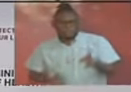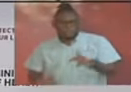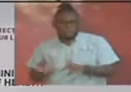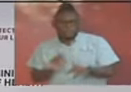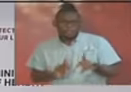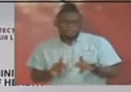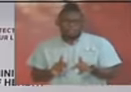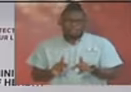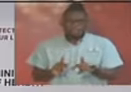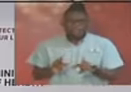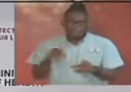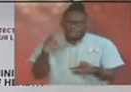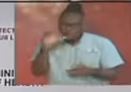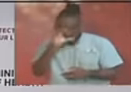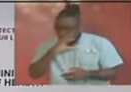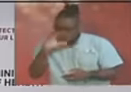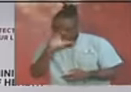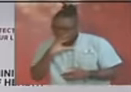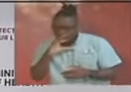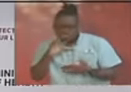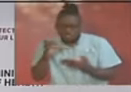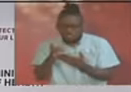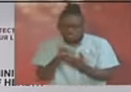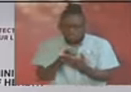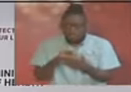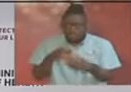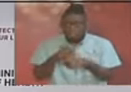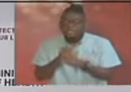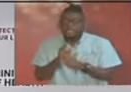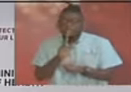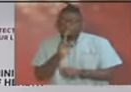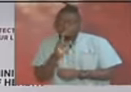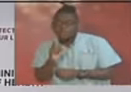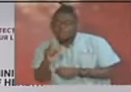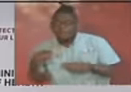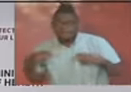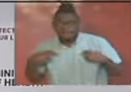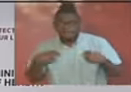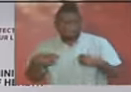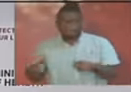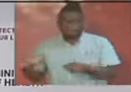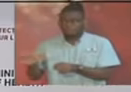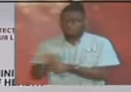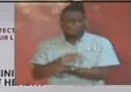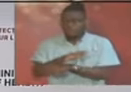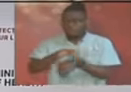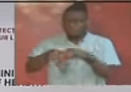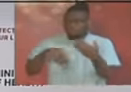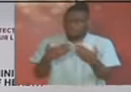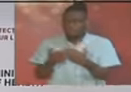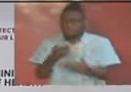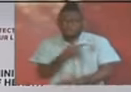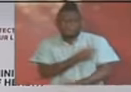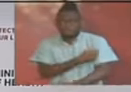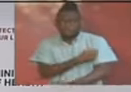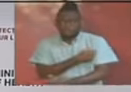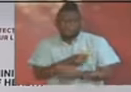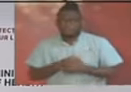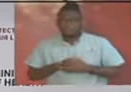documentation and ensure that you and your loved ones are sufficiently vaccinated against COVID-19. We go